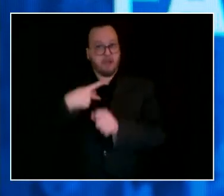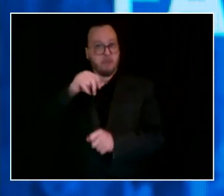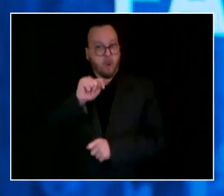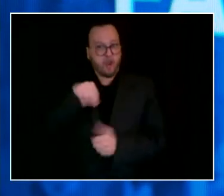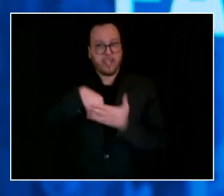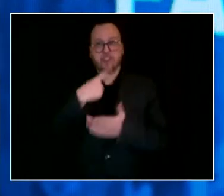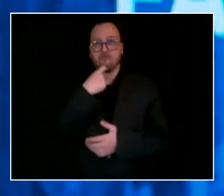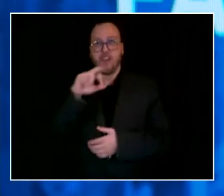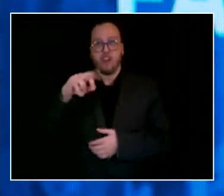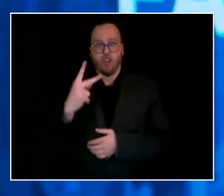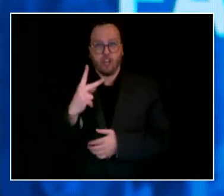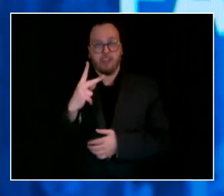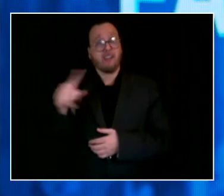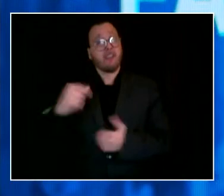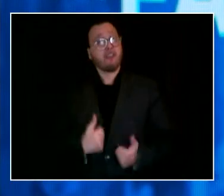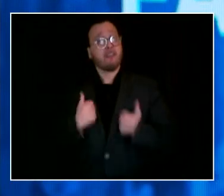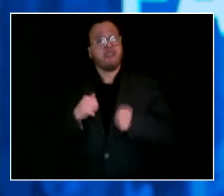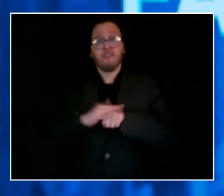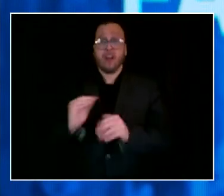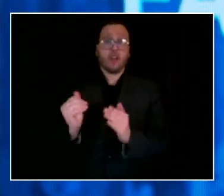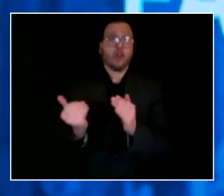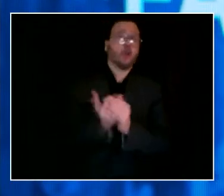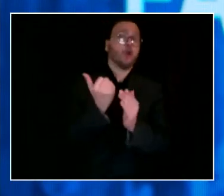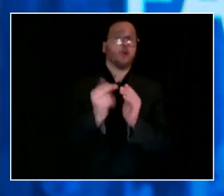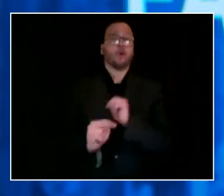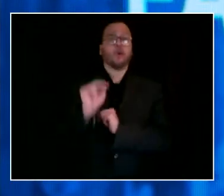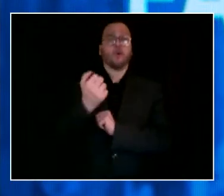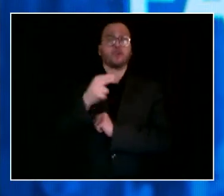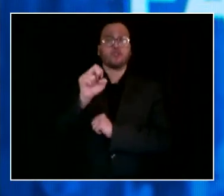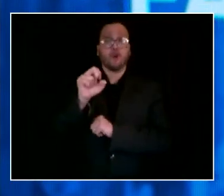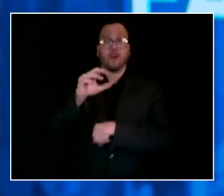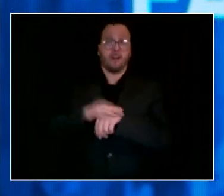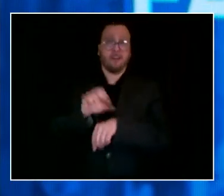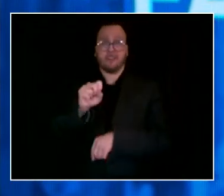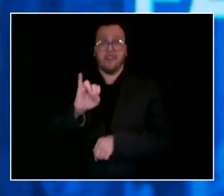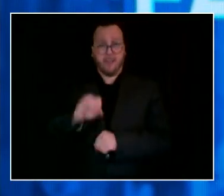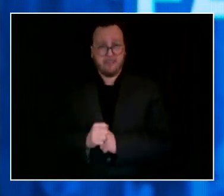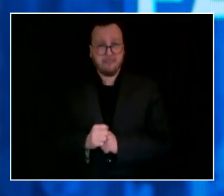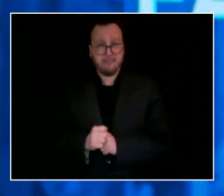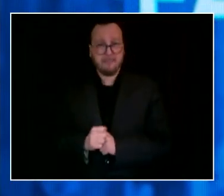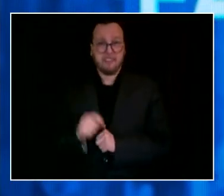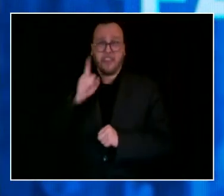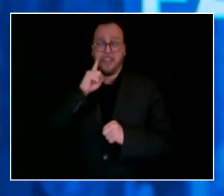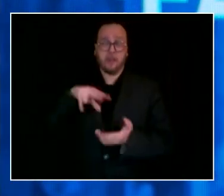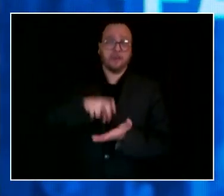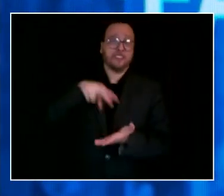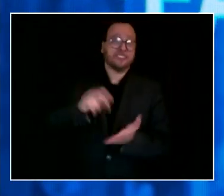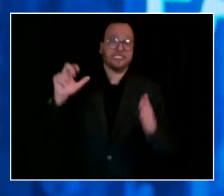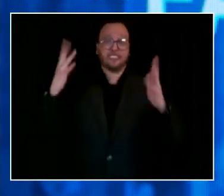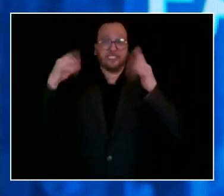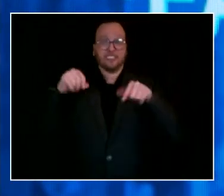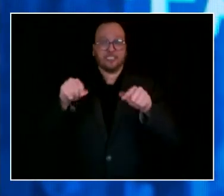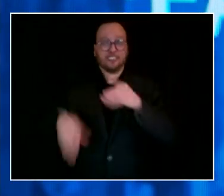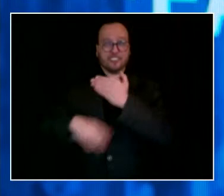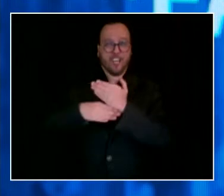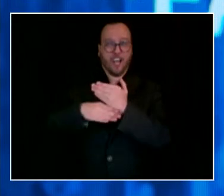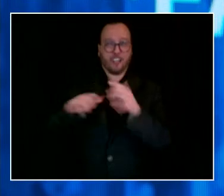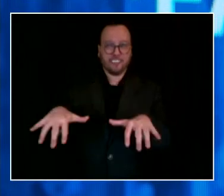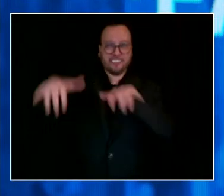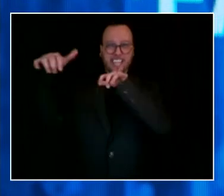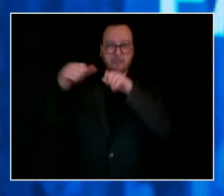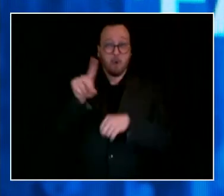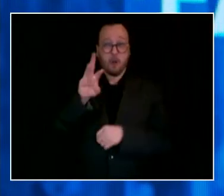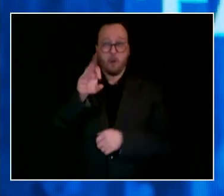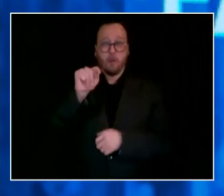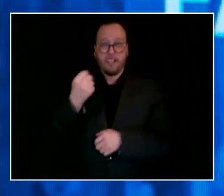live on a new North Shore along Staten Island. They cheer at a soccer stadium at Willis Point. And they will